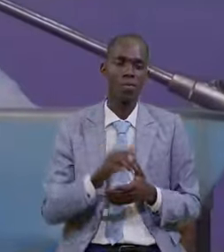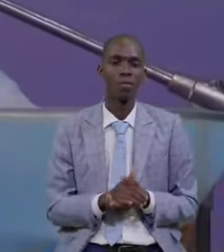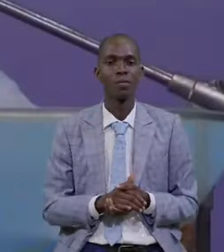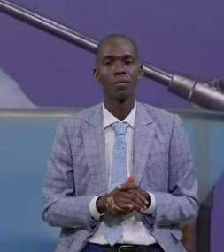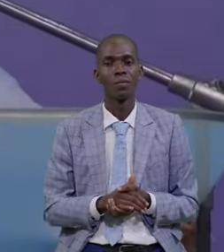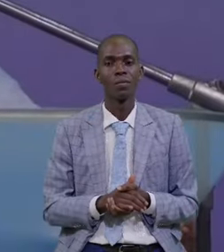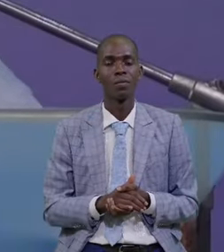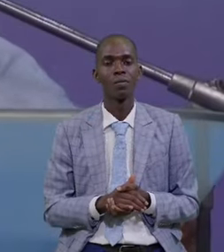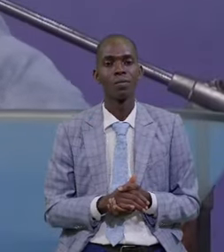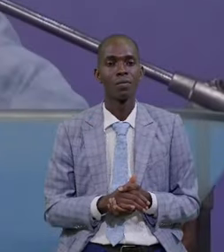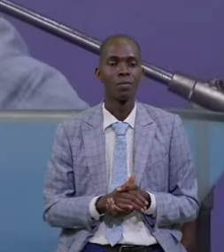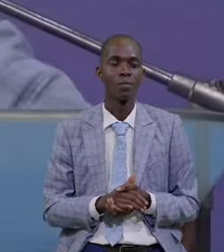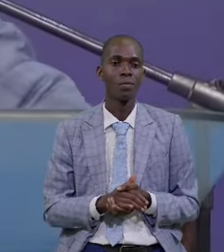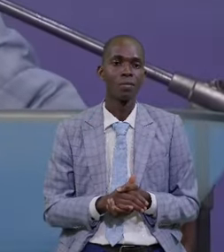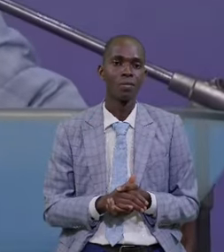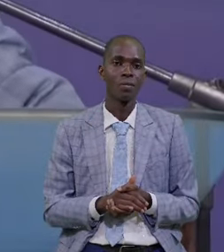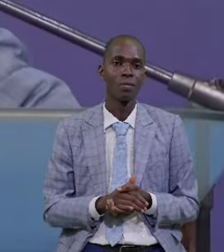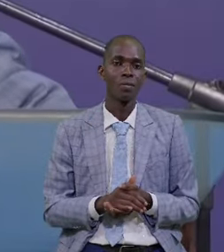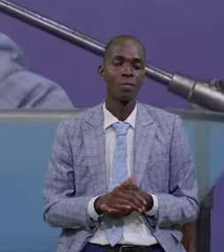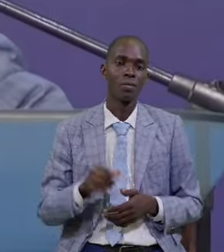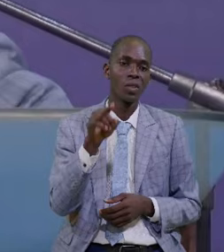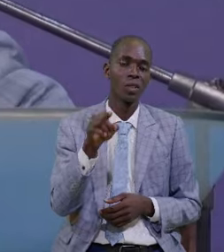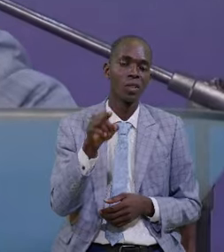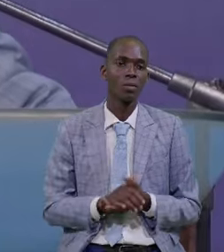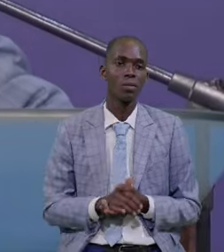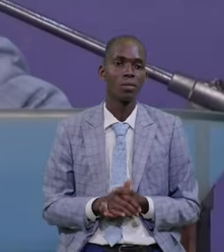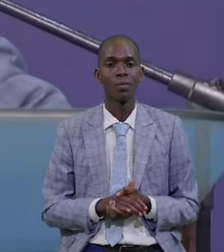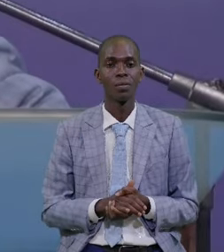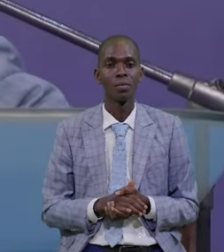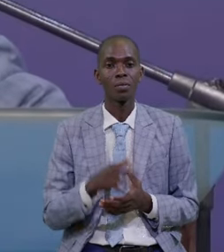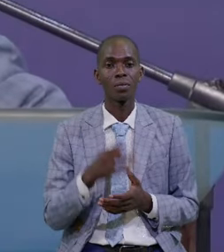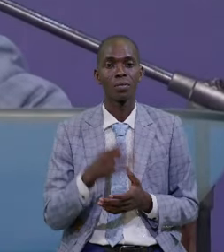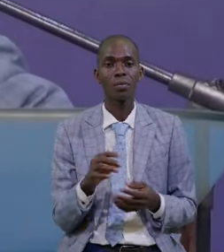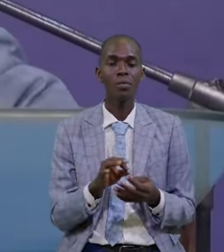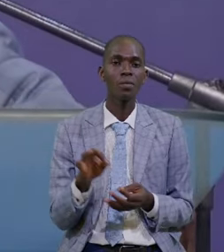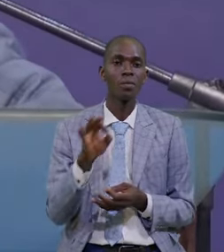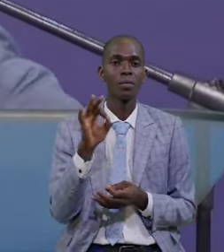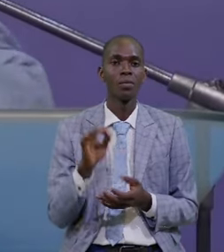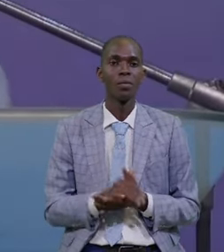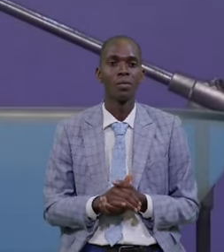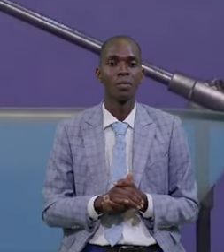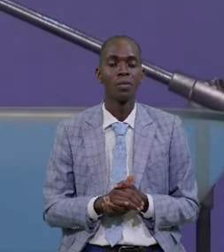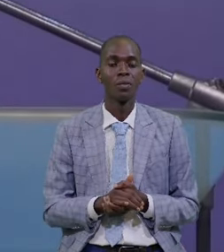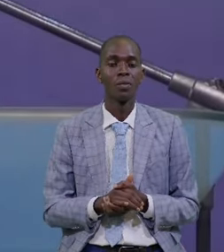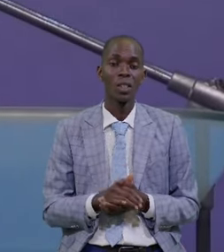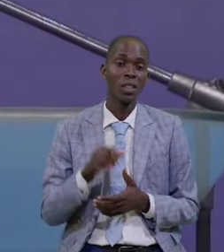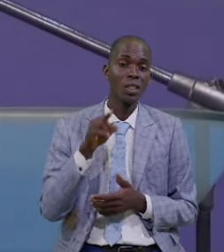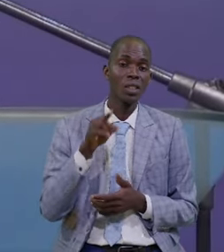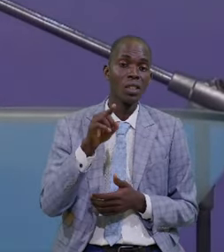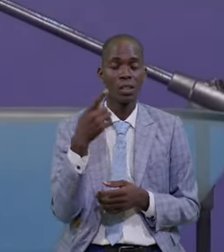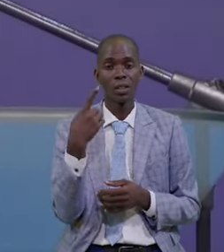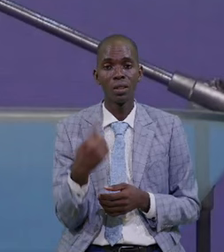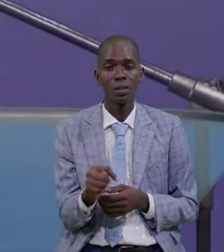He, the Spirit. He, the Spirit,